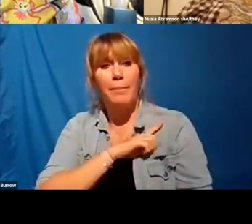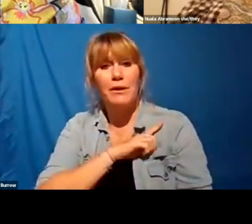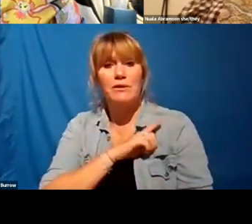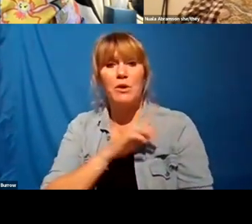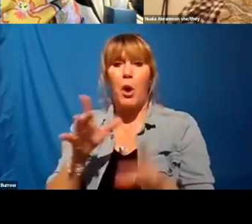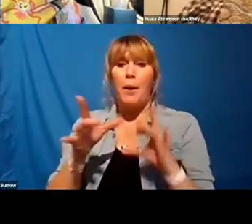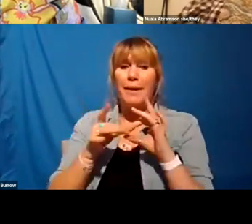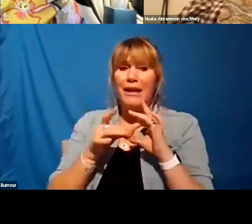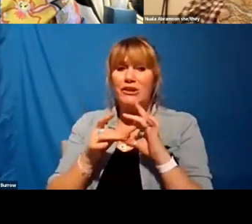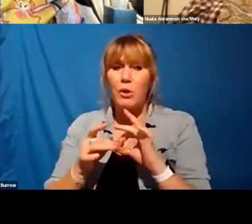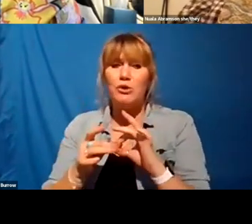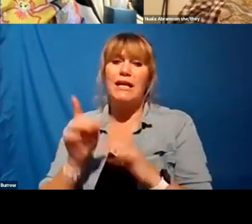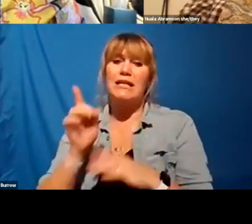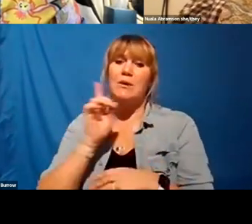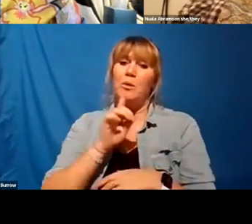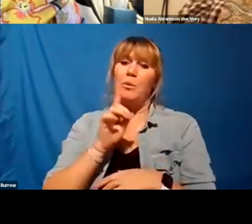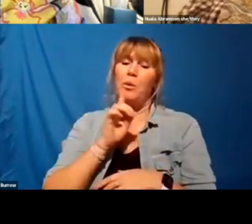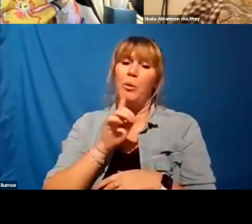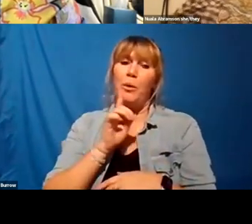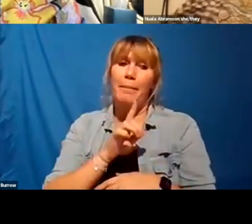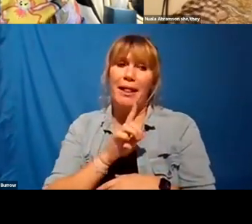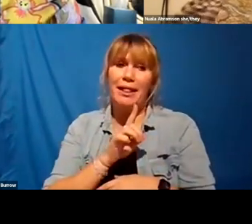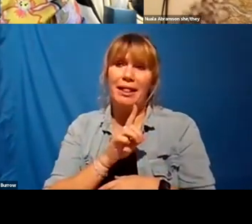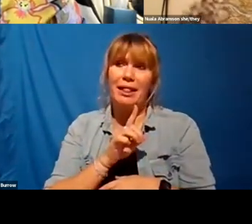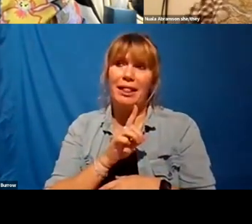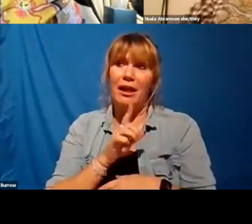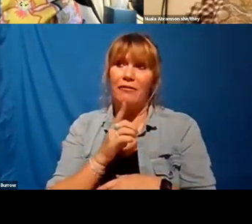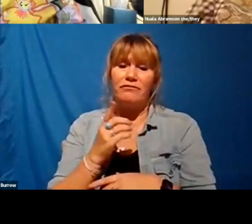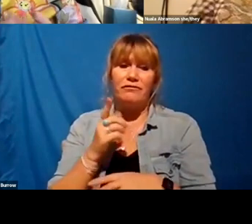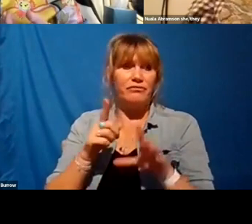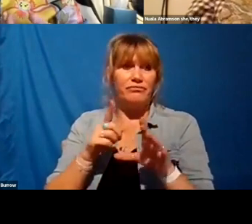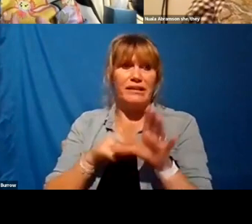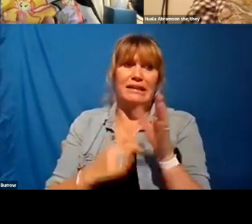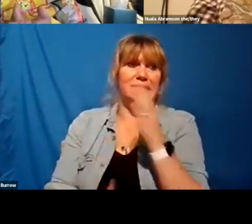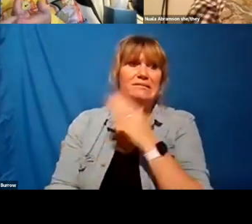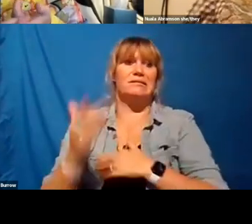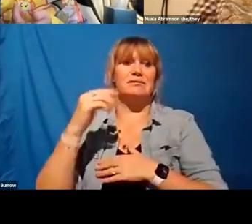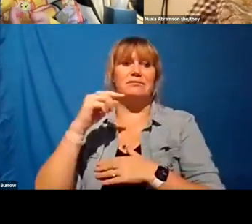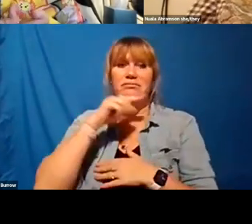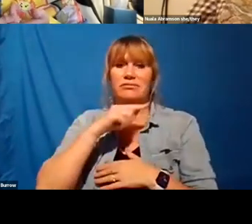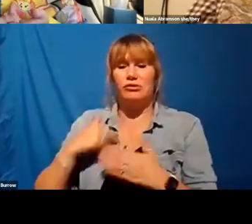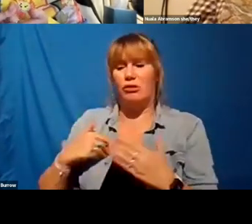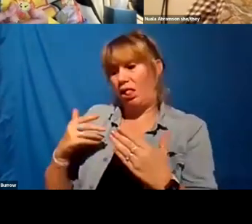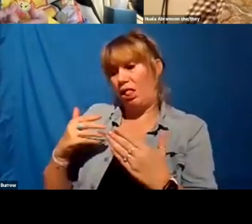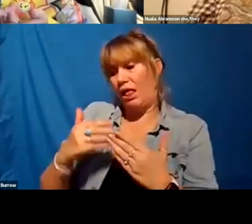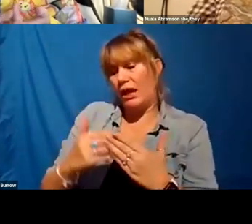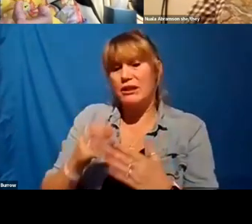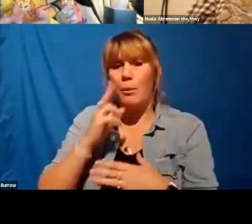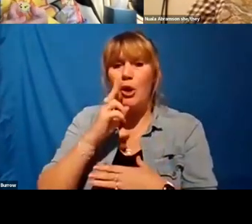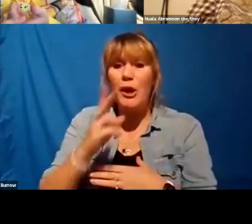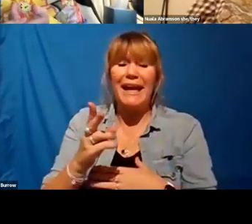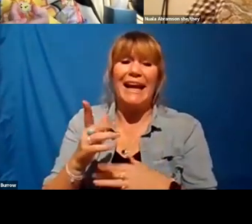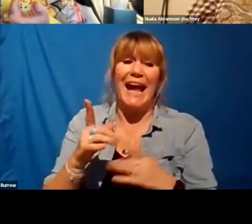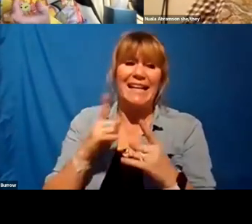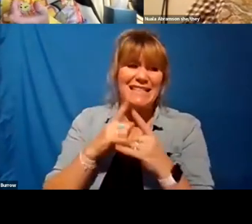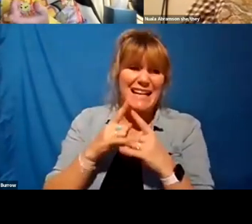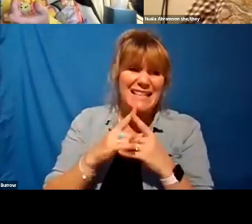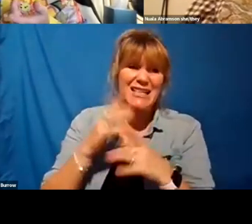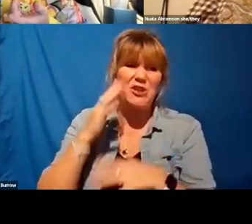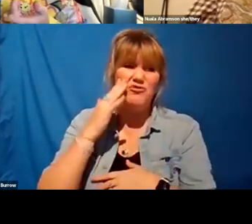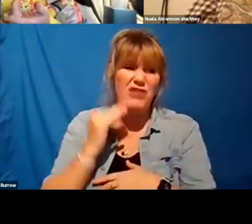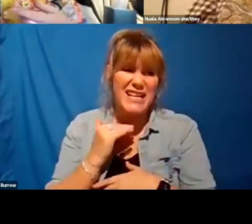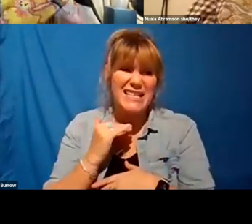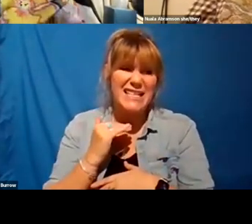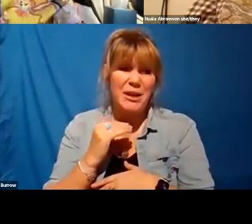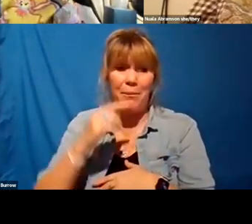in Western culture, for a couple of hundred years. Yeah. So we're looking at sexism, racism, and classism